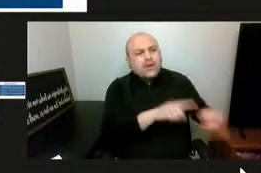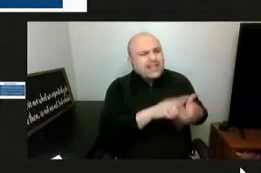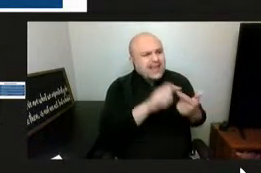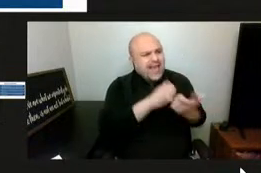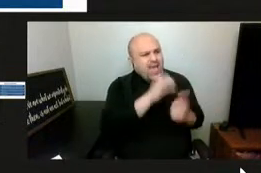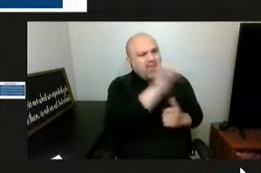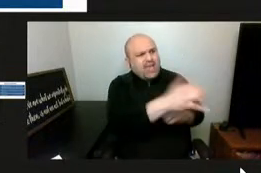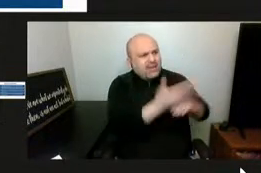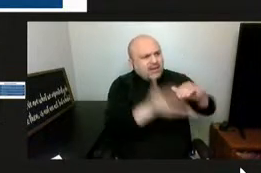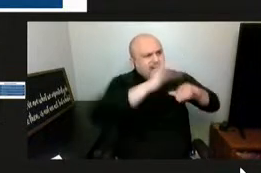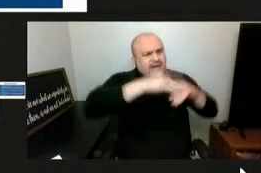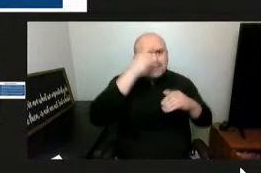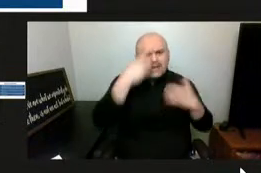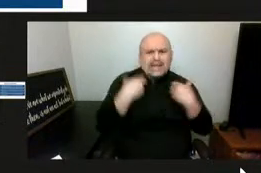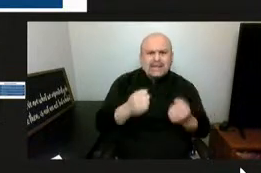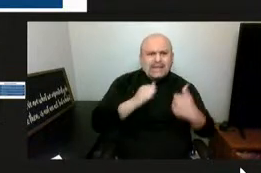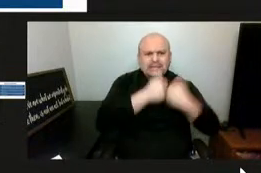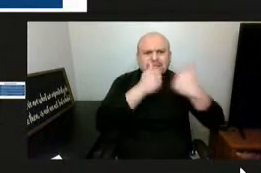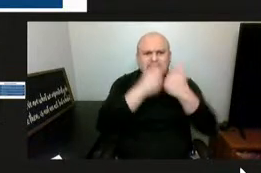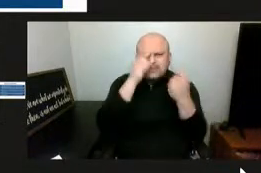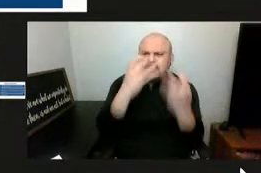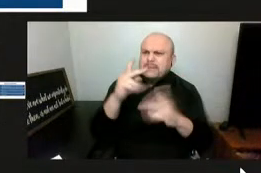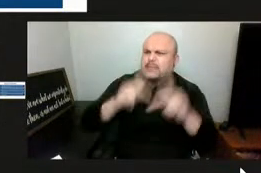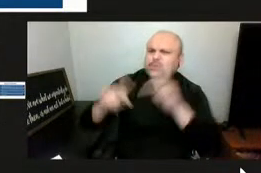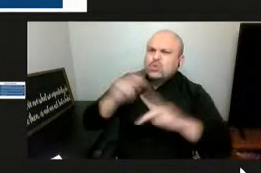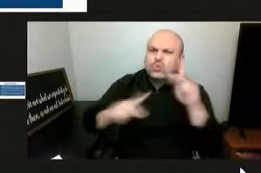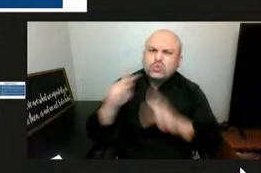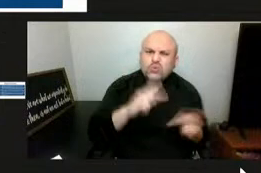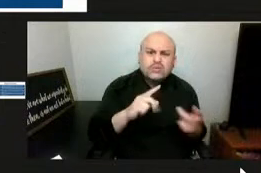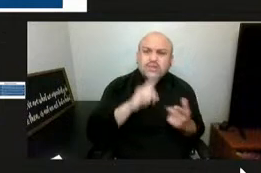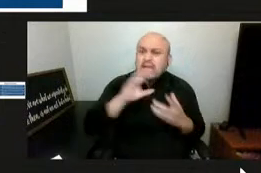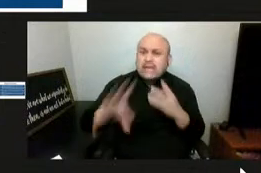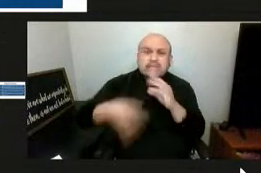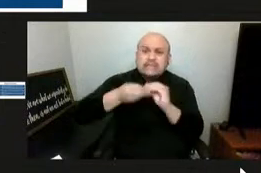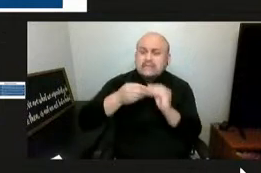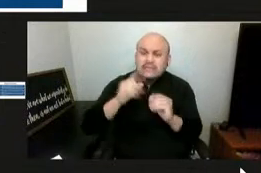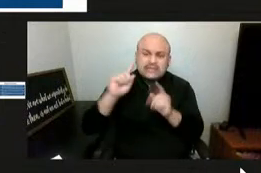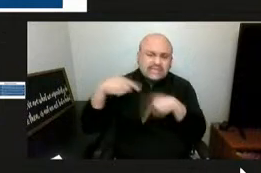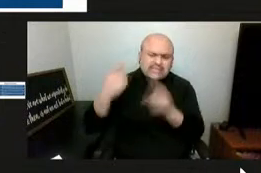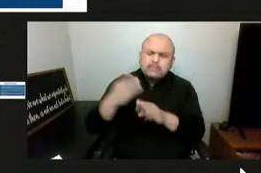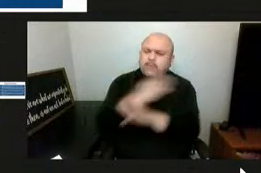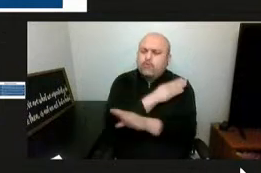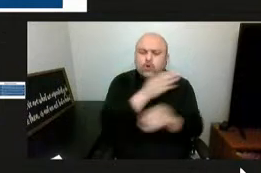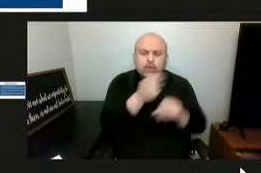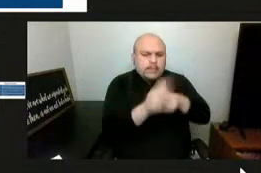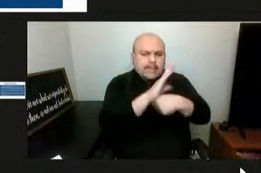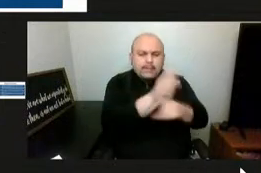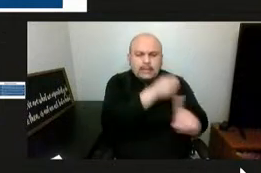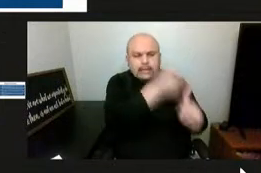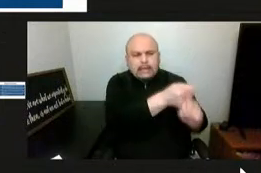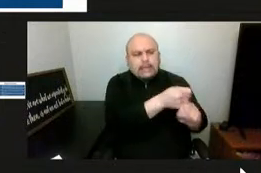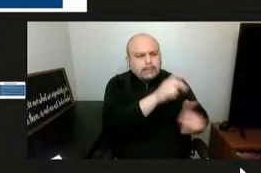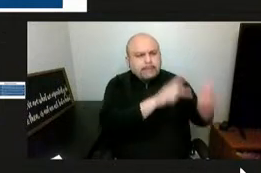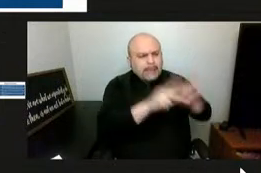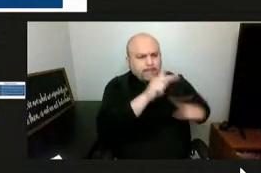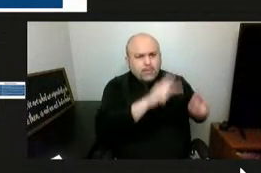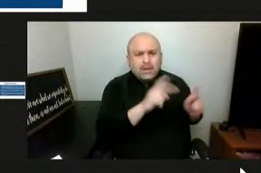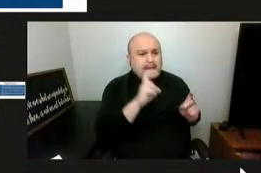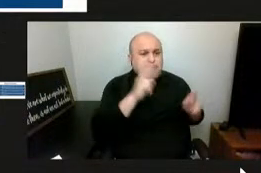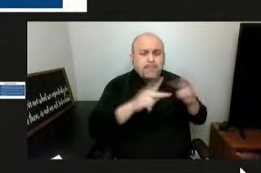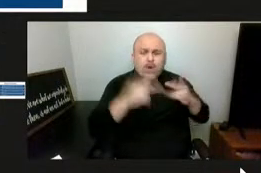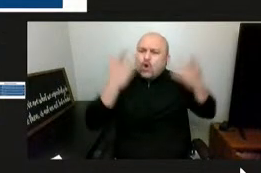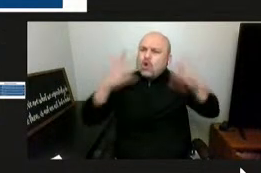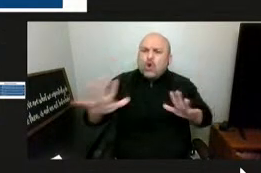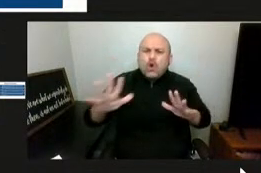mental health challenges for many people. Additionally, since even before the pandemic, Americans were already extremely limited in the